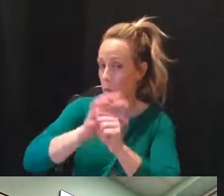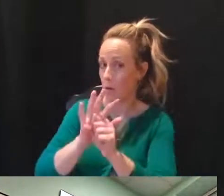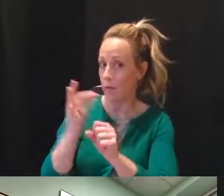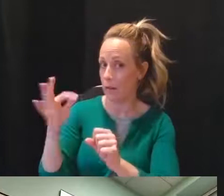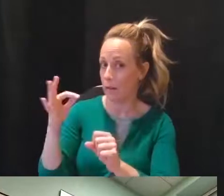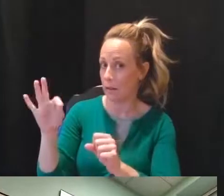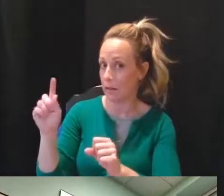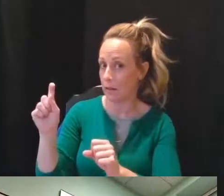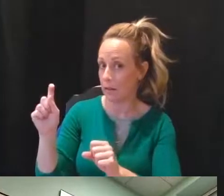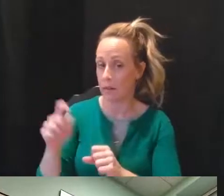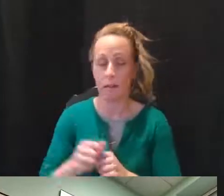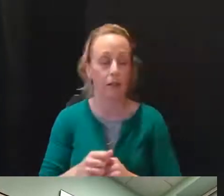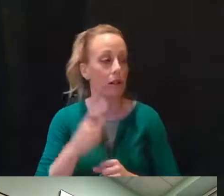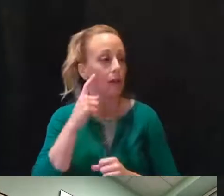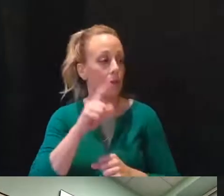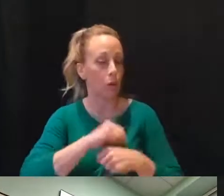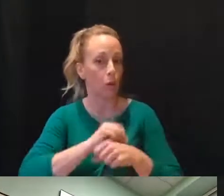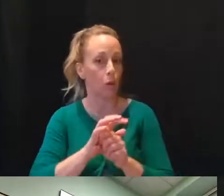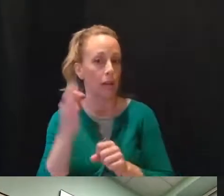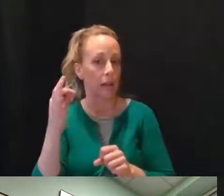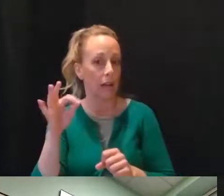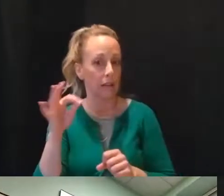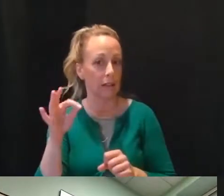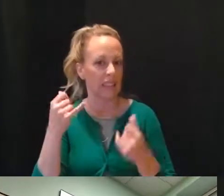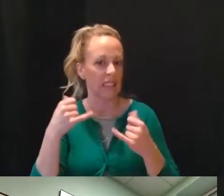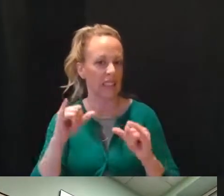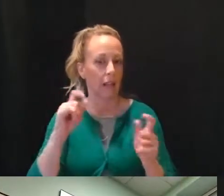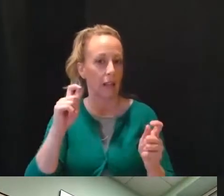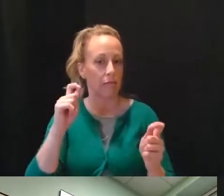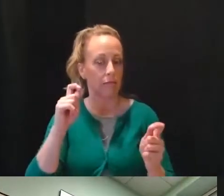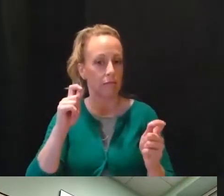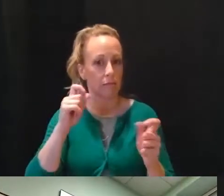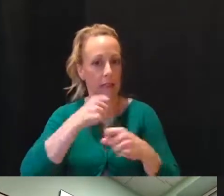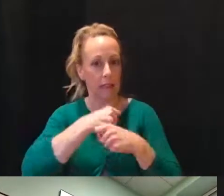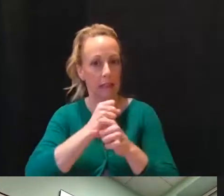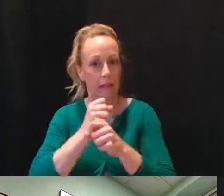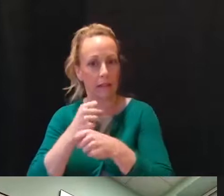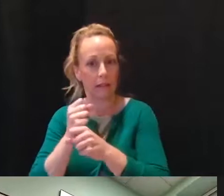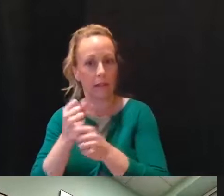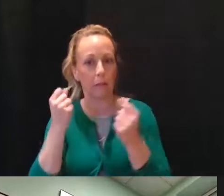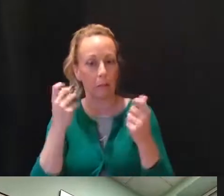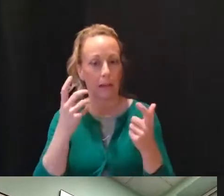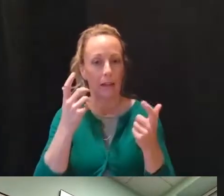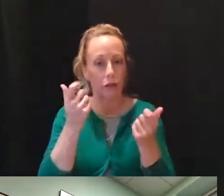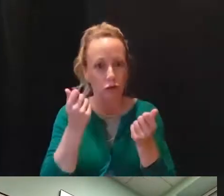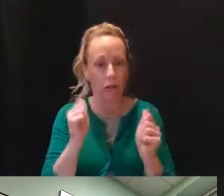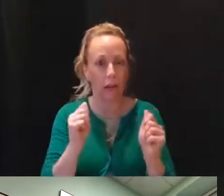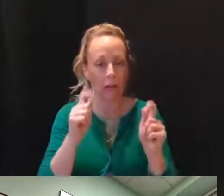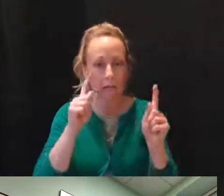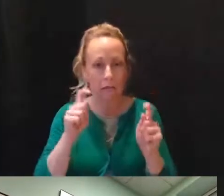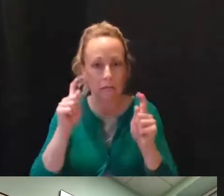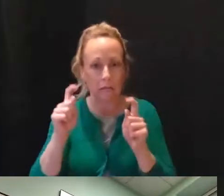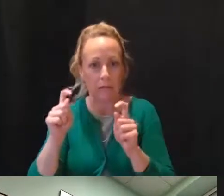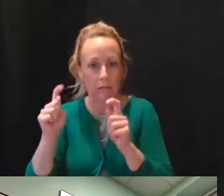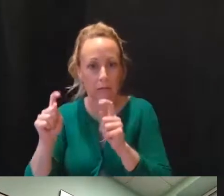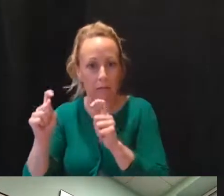Treatment for COVID-19 is still evolving. There are multiple trials going around across the globe looking at